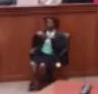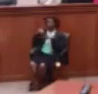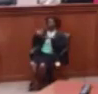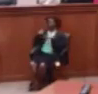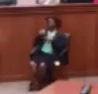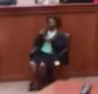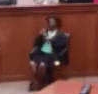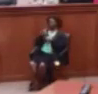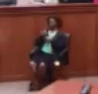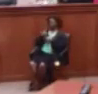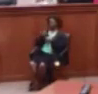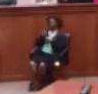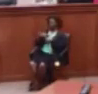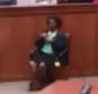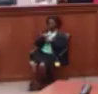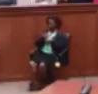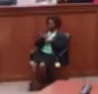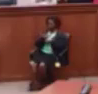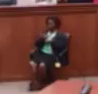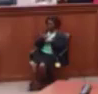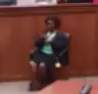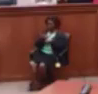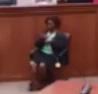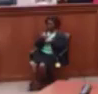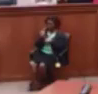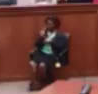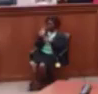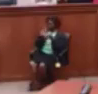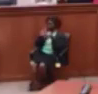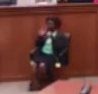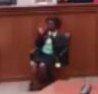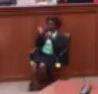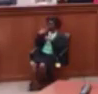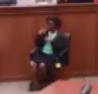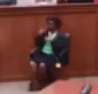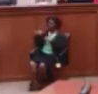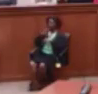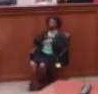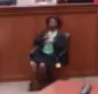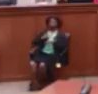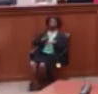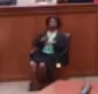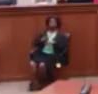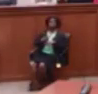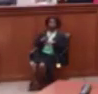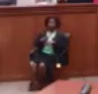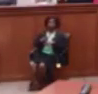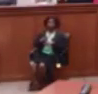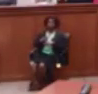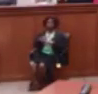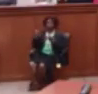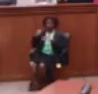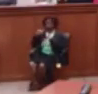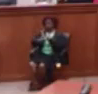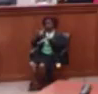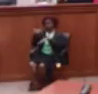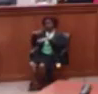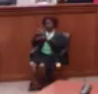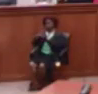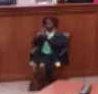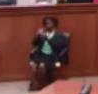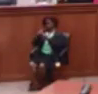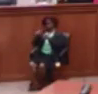Mr. Garvey. I do have one comment. I do think the board has positioned the